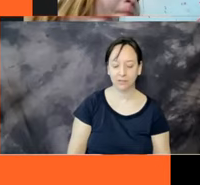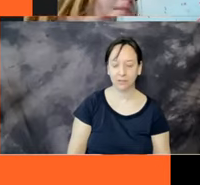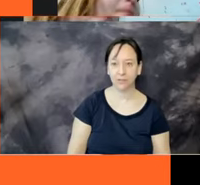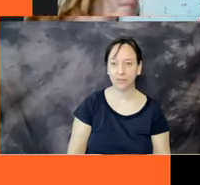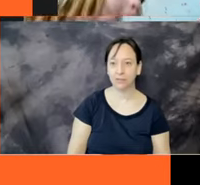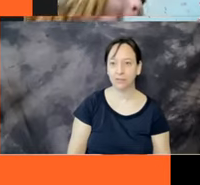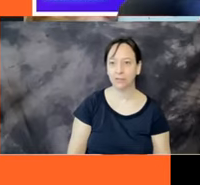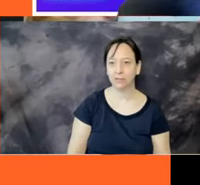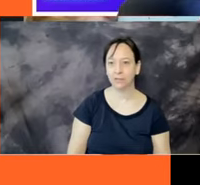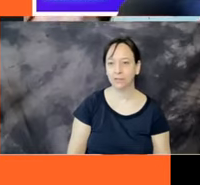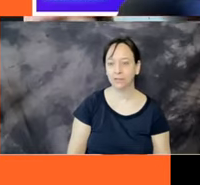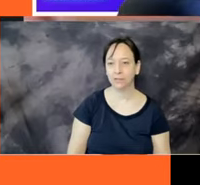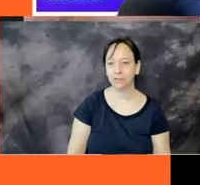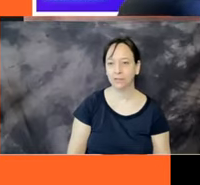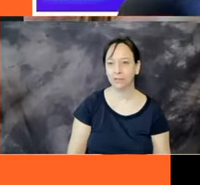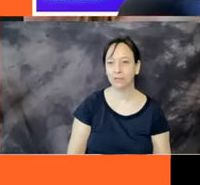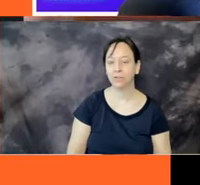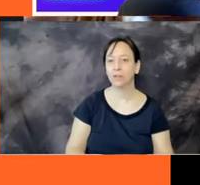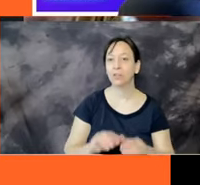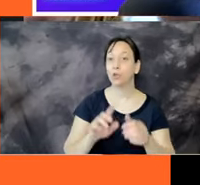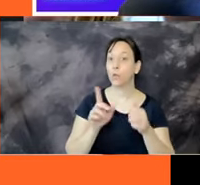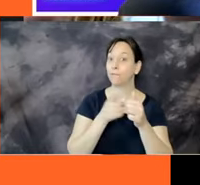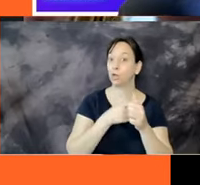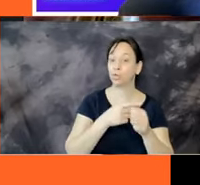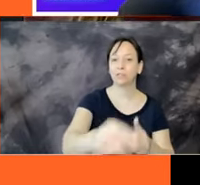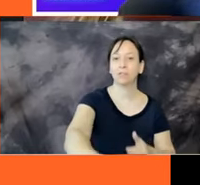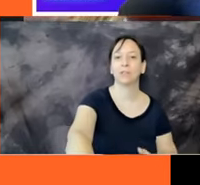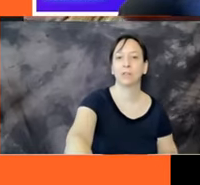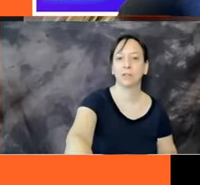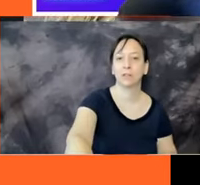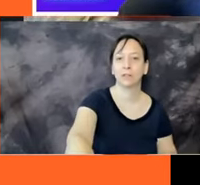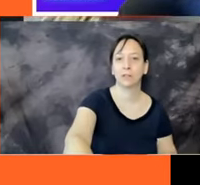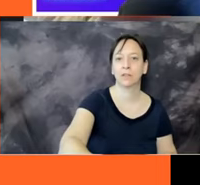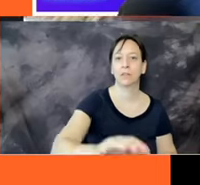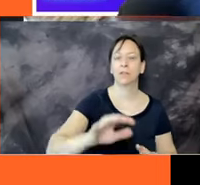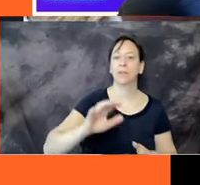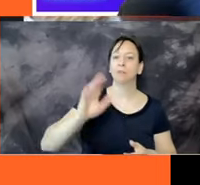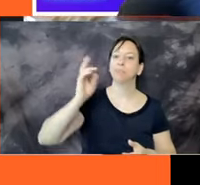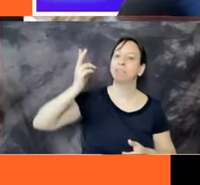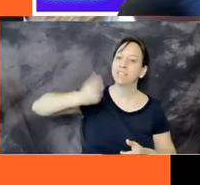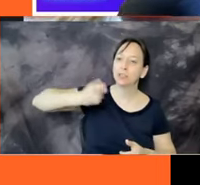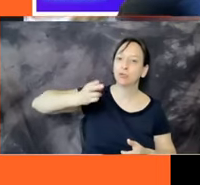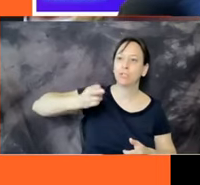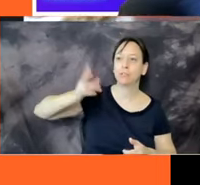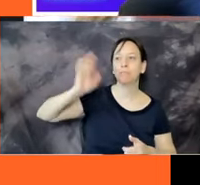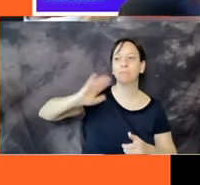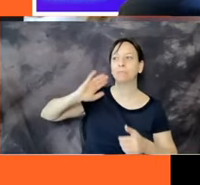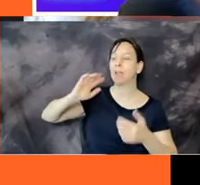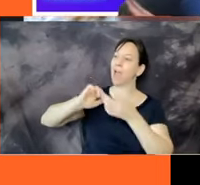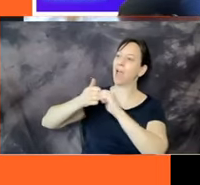So we'll first talk about some of the legacy of activism that inspired Impact Lab. I'm going to hand it off to our